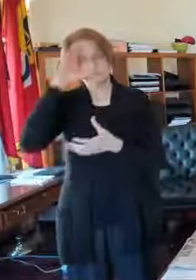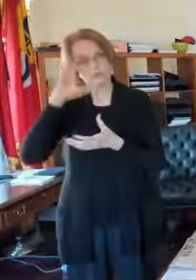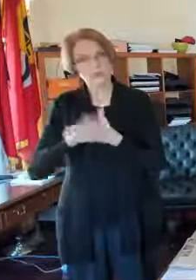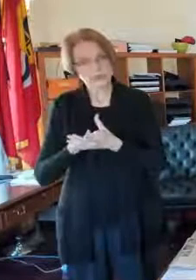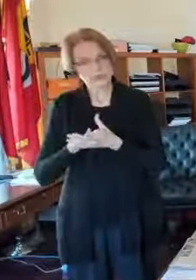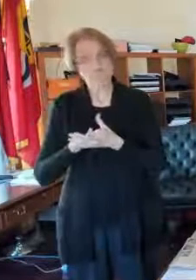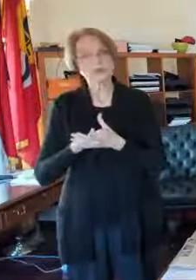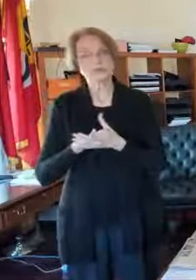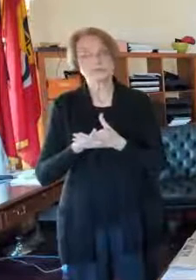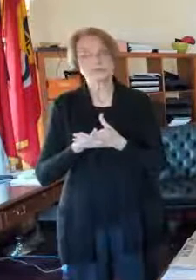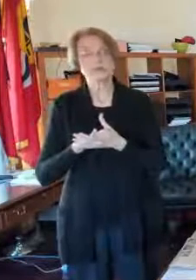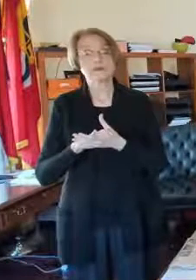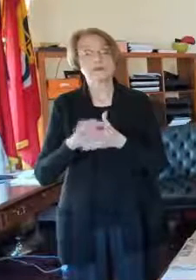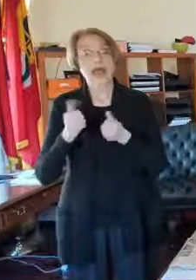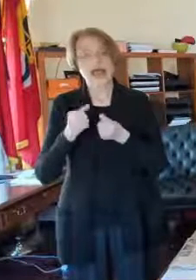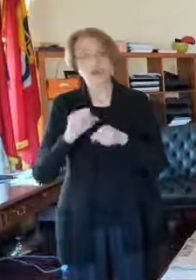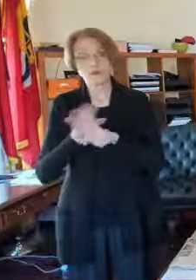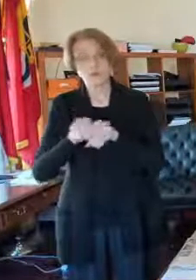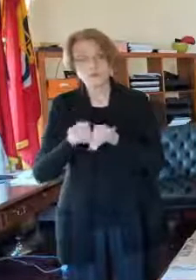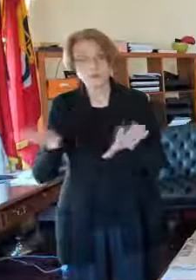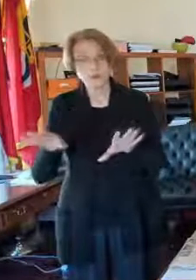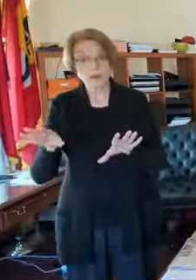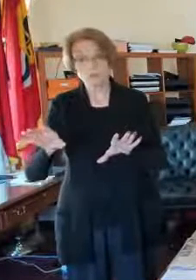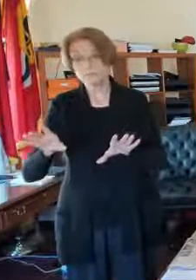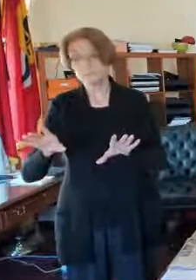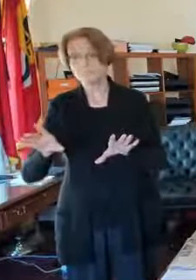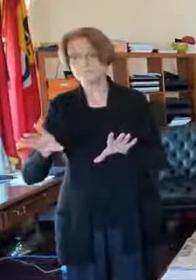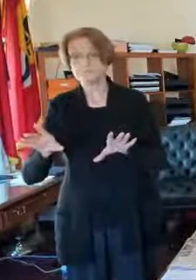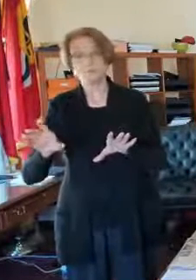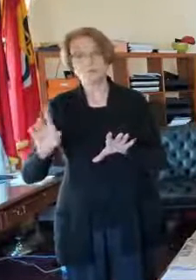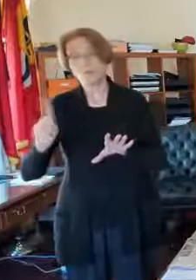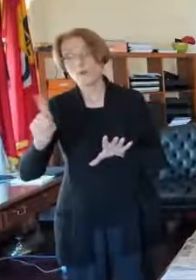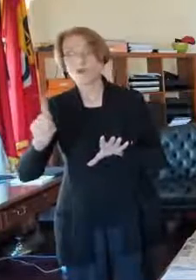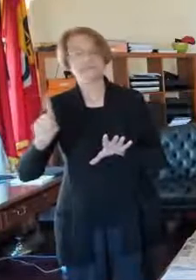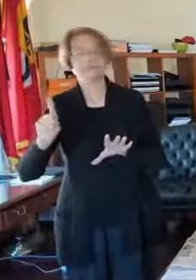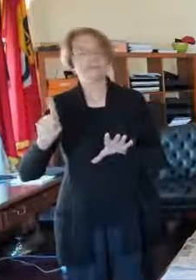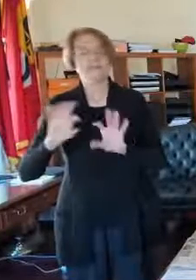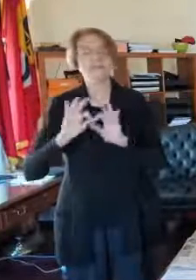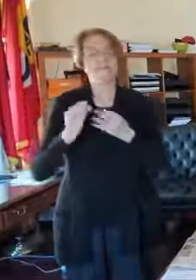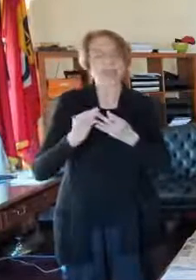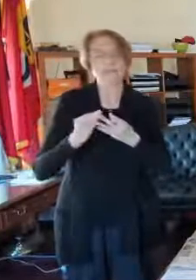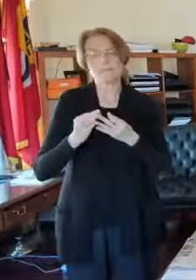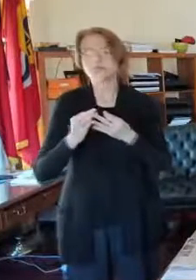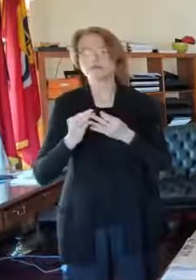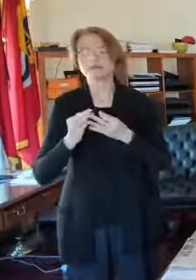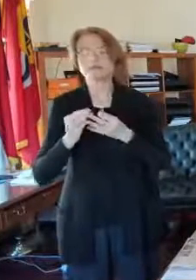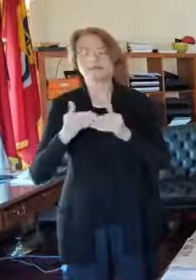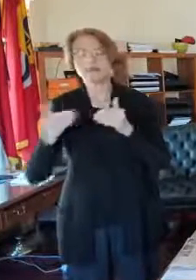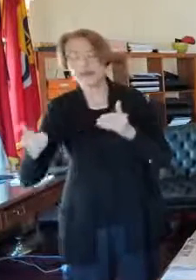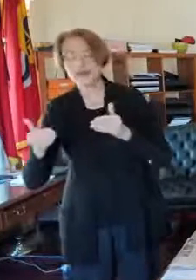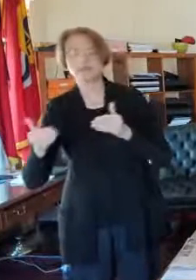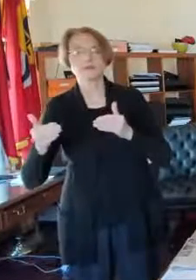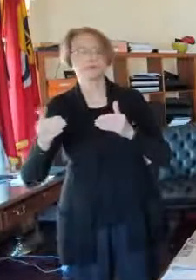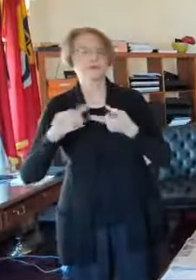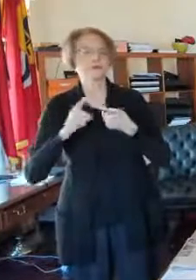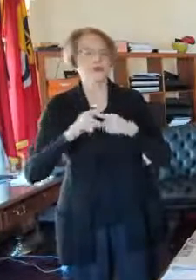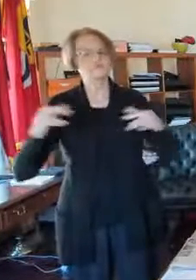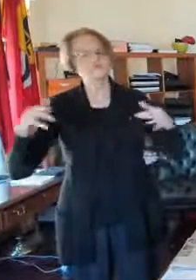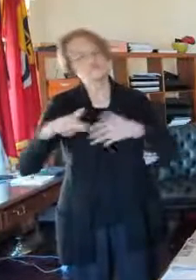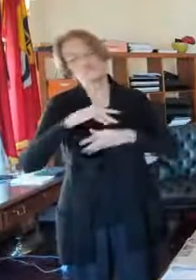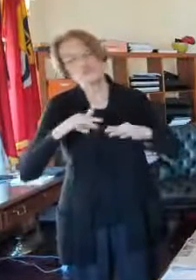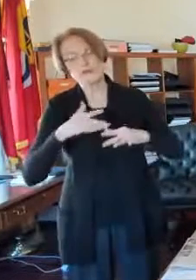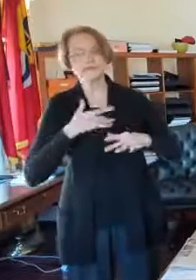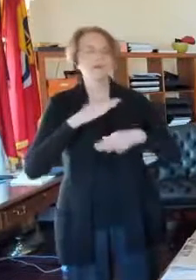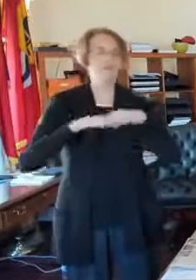a lot of this spread, of course, is happening among family members and neighbors and people getting together and feeling comfortable